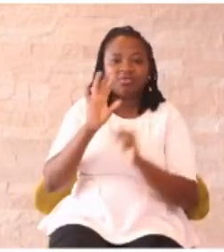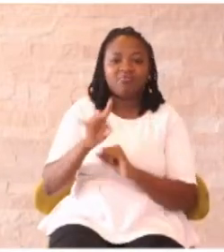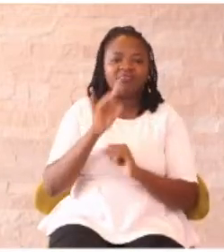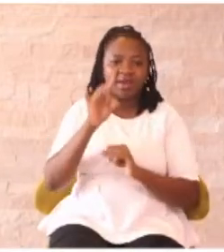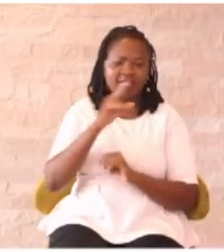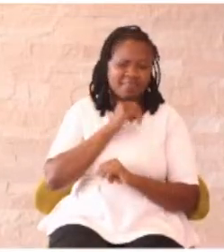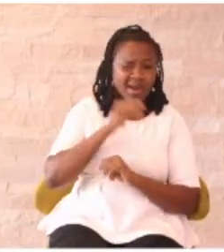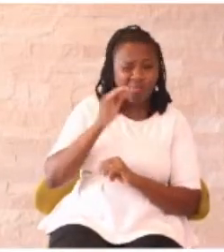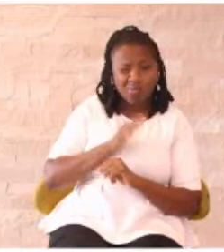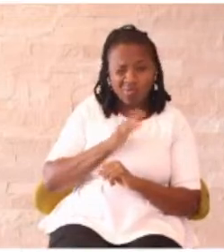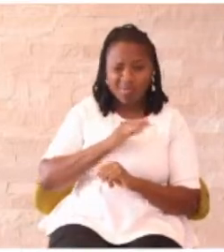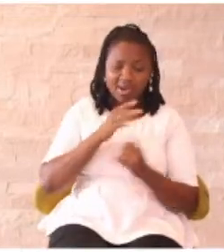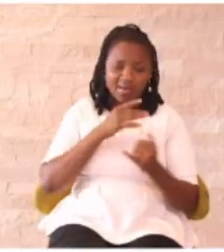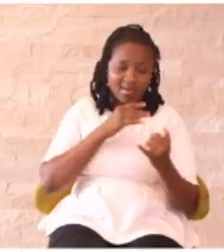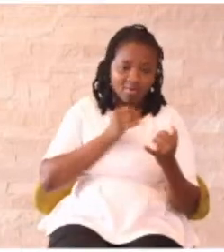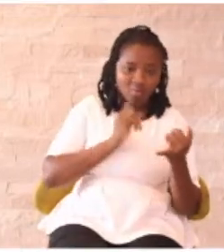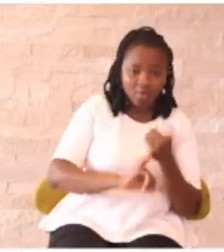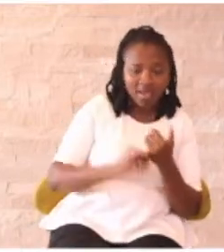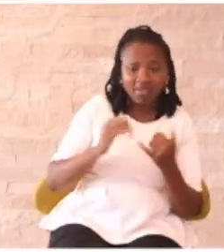and a husband,